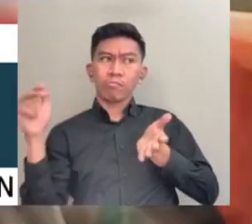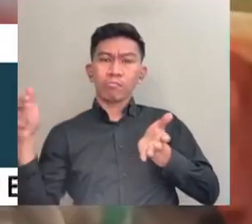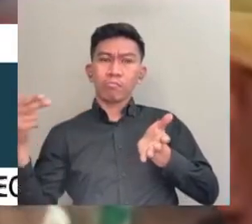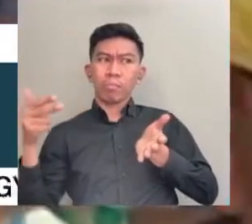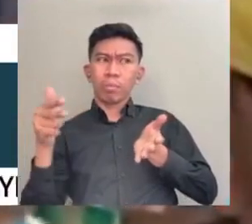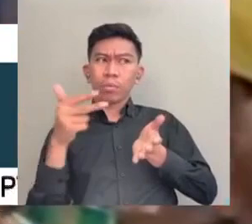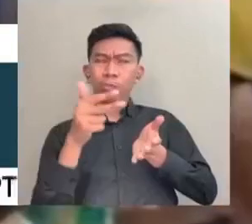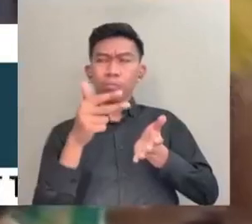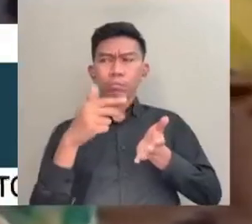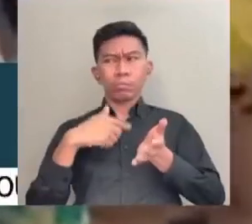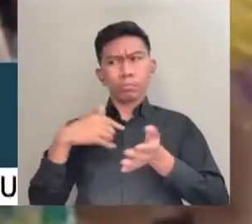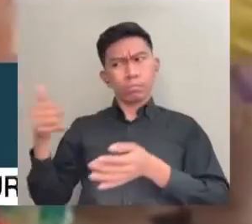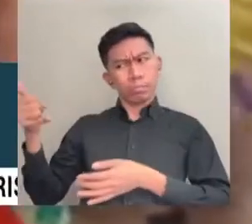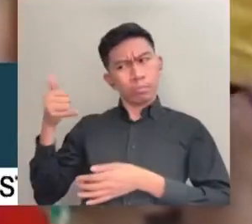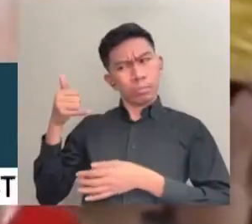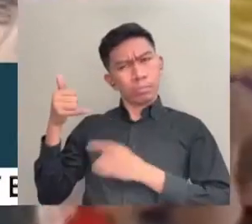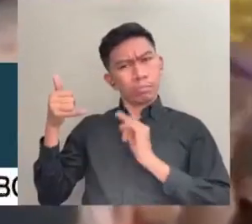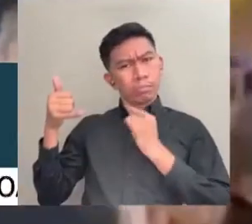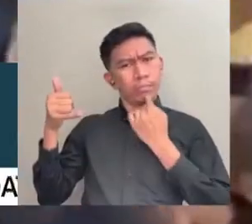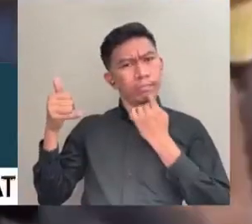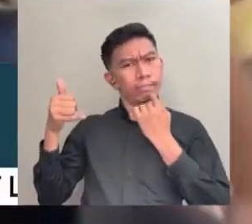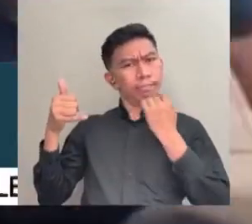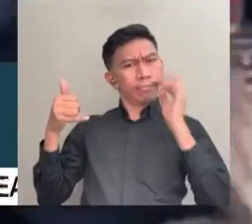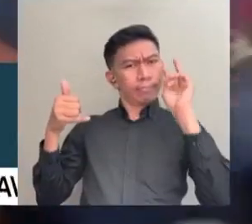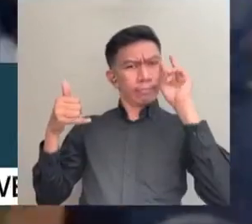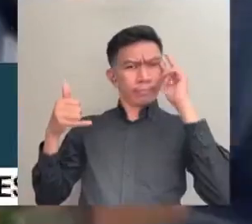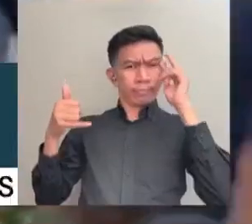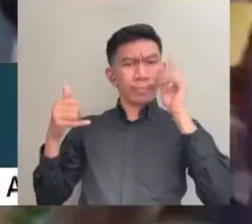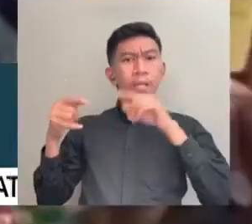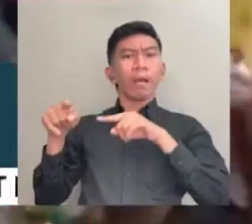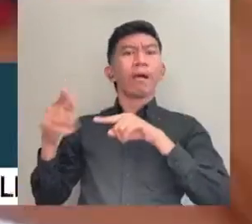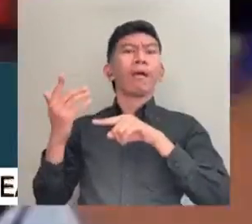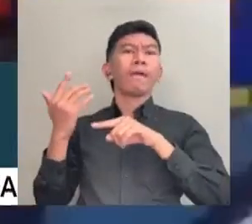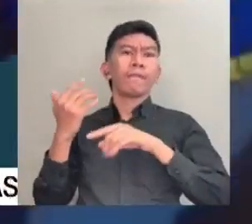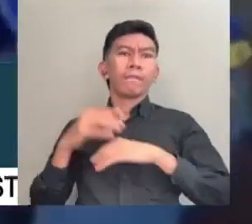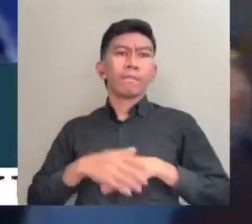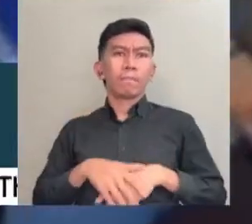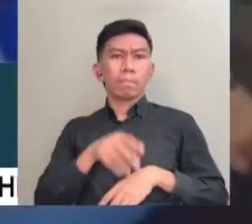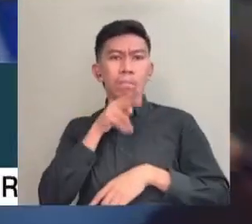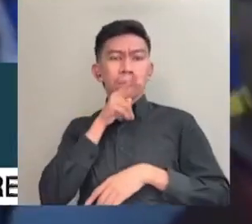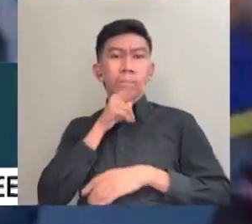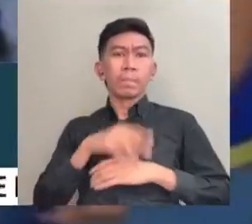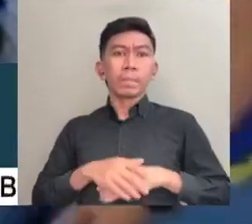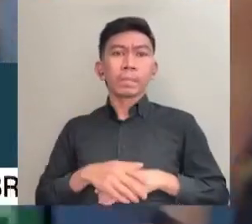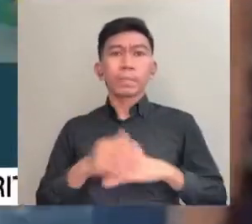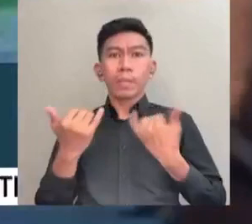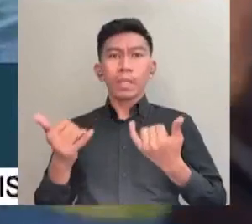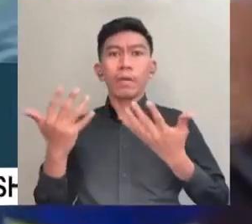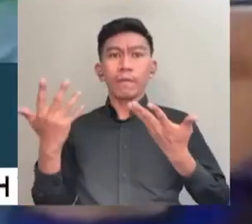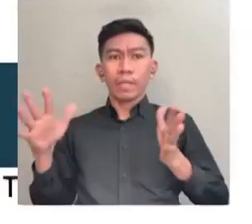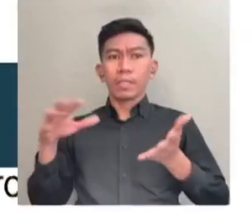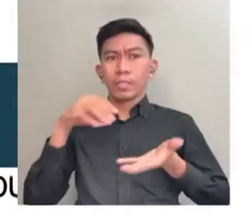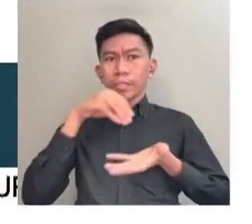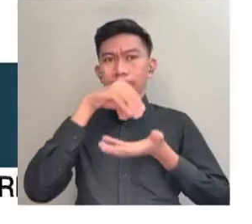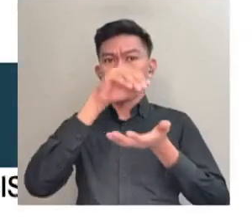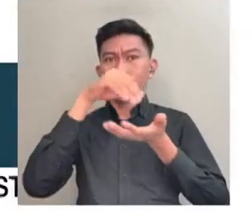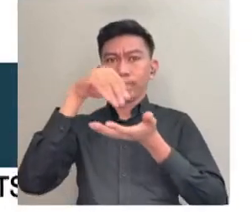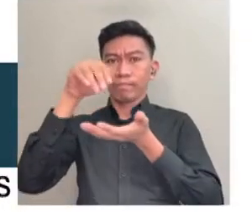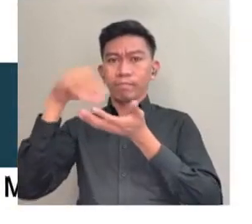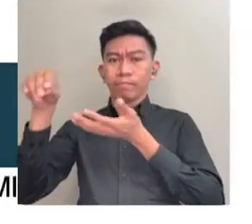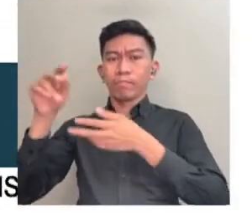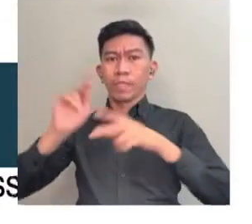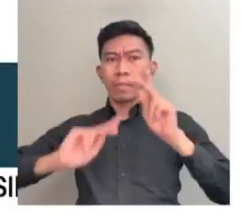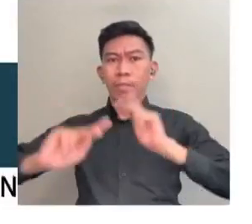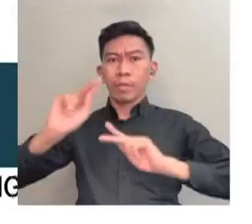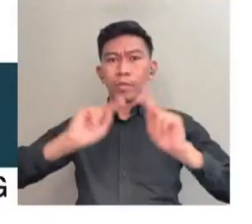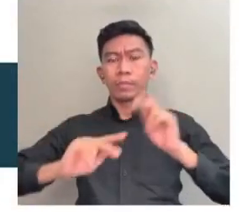ako. The Social Welfare Department has distributed food packs to affected residents. The next 15